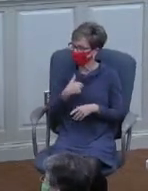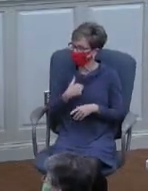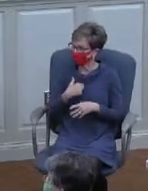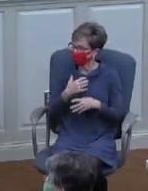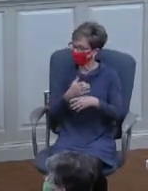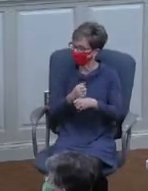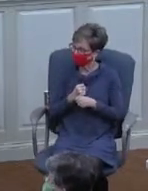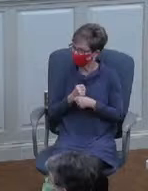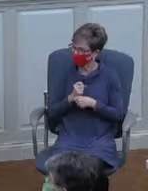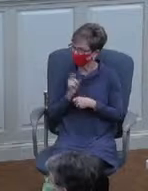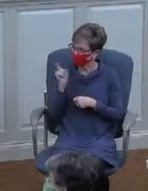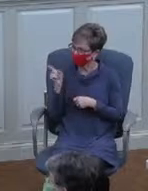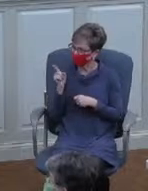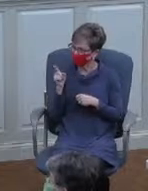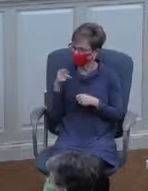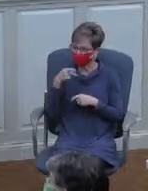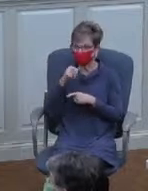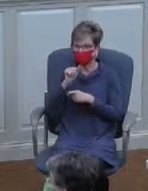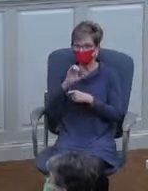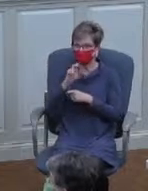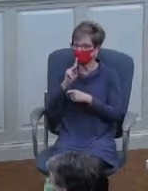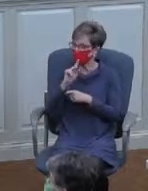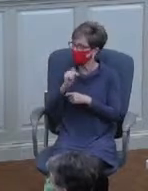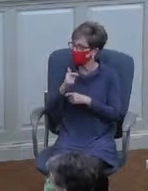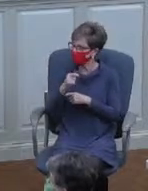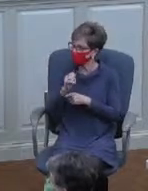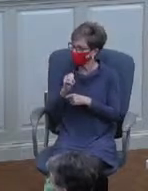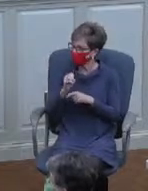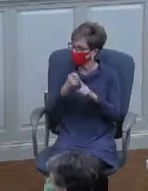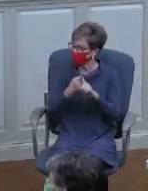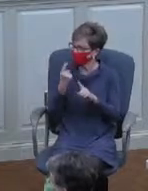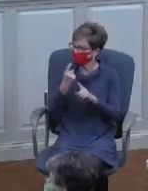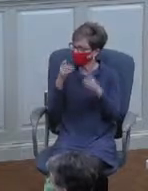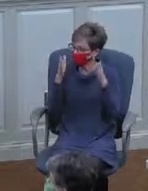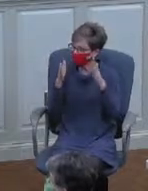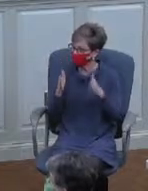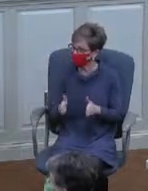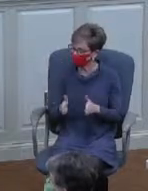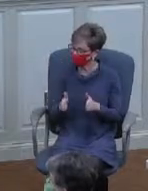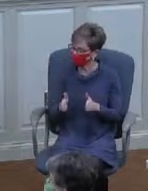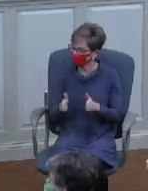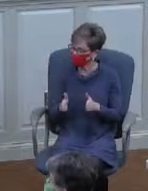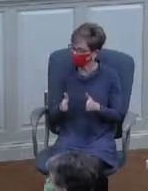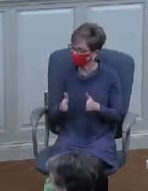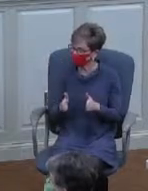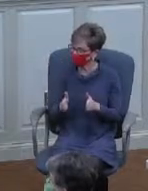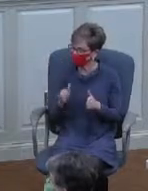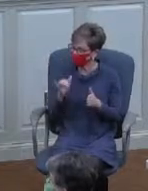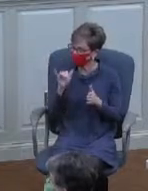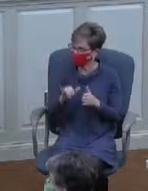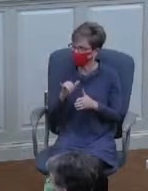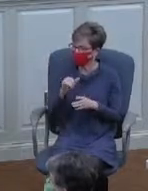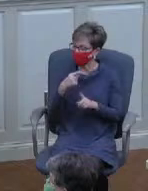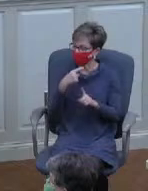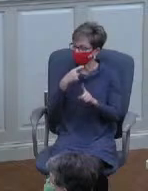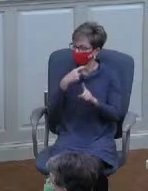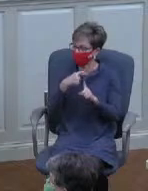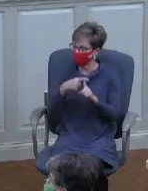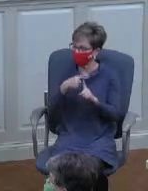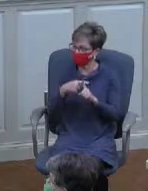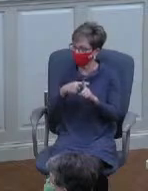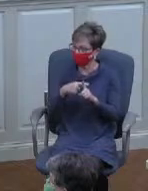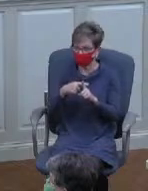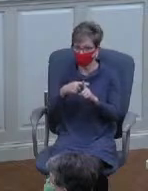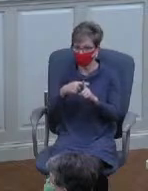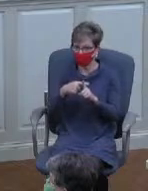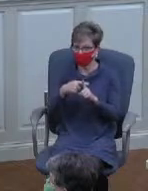received a package from someone that was positive, and there's no name